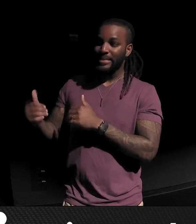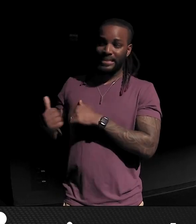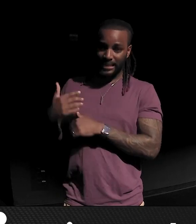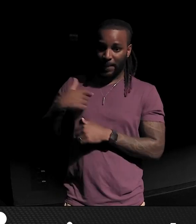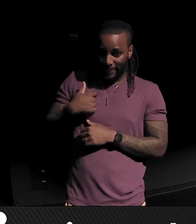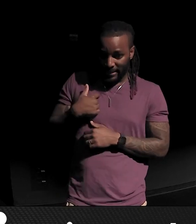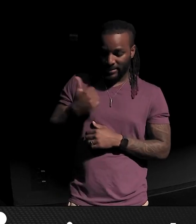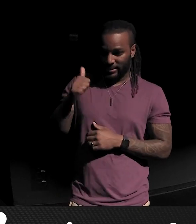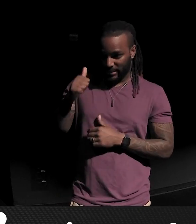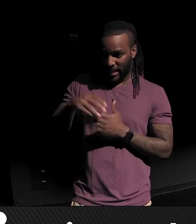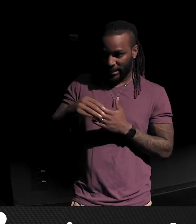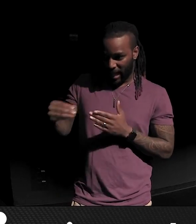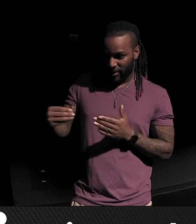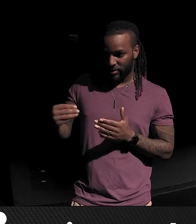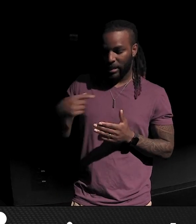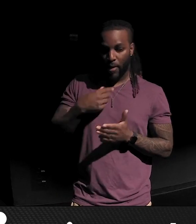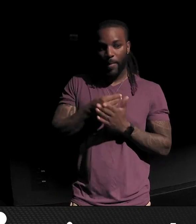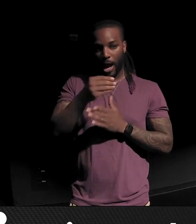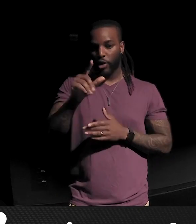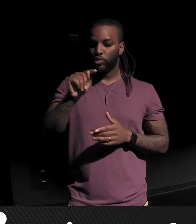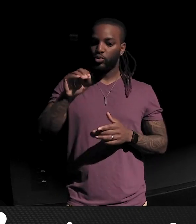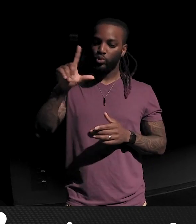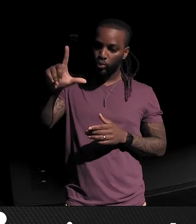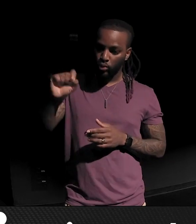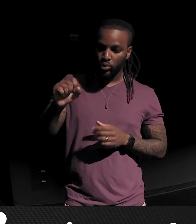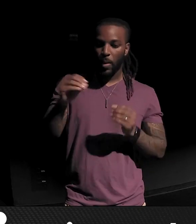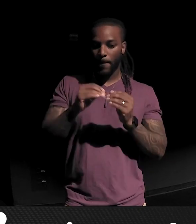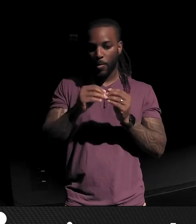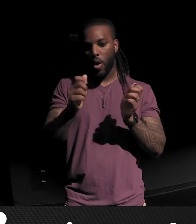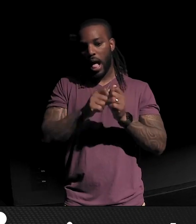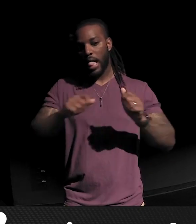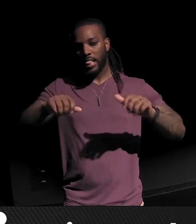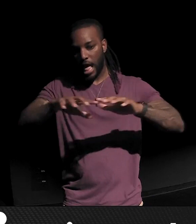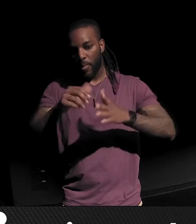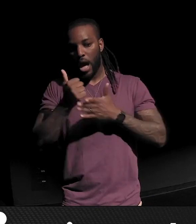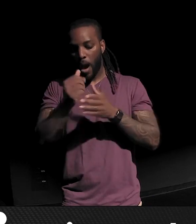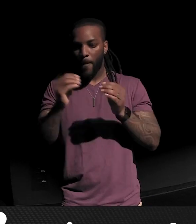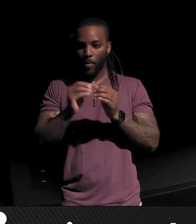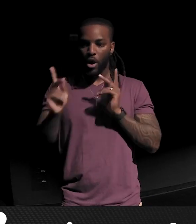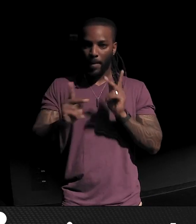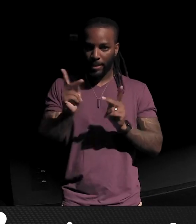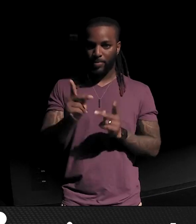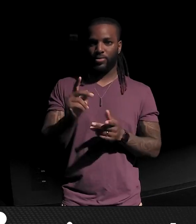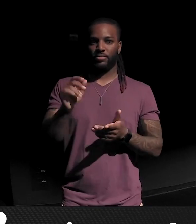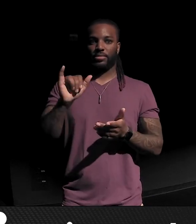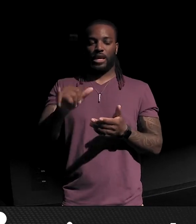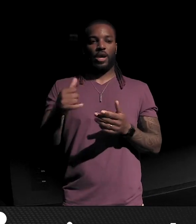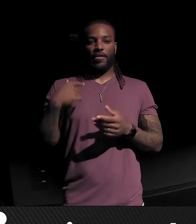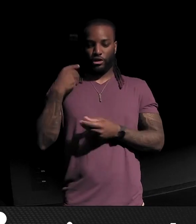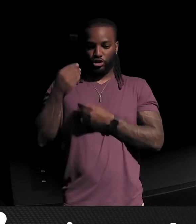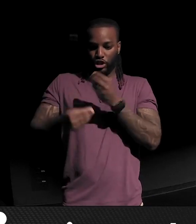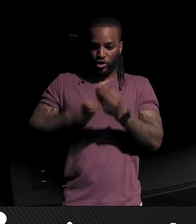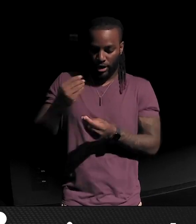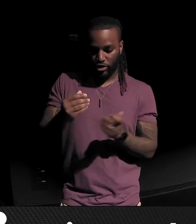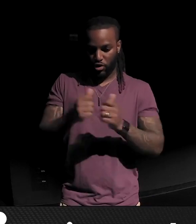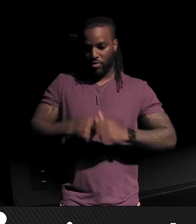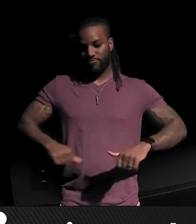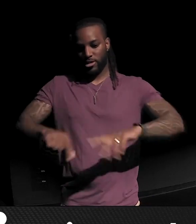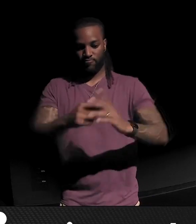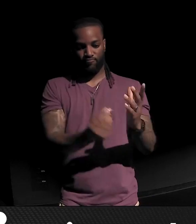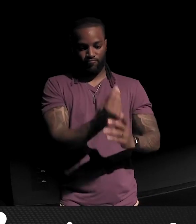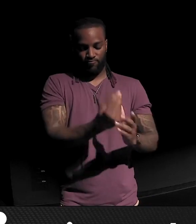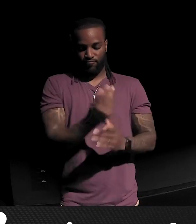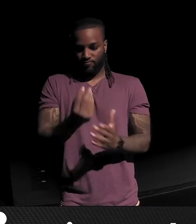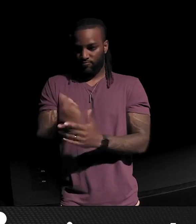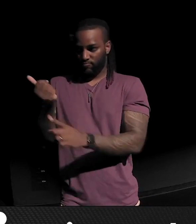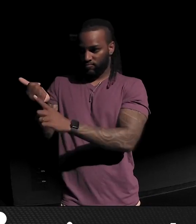$10. I'll buy better tools and more land and pay better wages, and we'll help more people, and that sustainable work will have a generational kind of impact. And